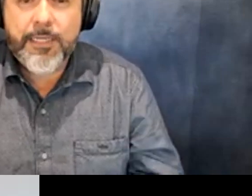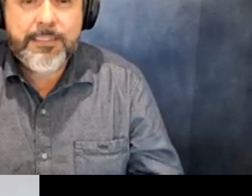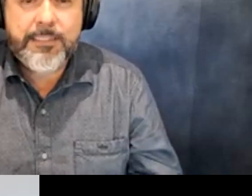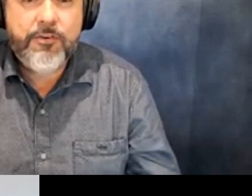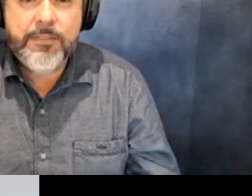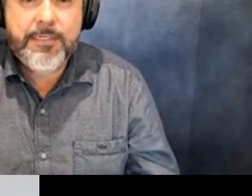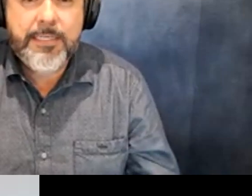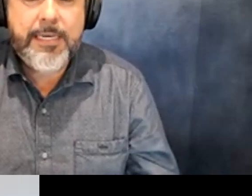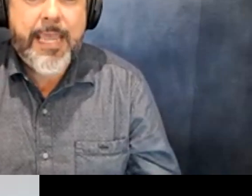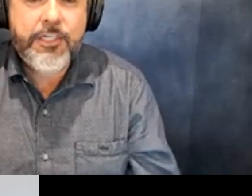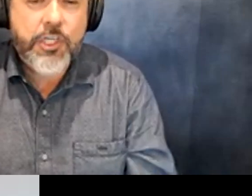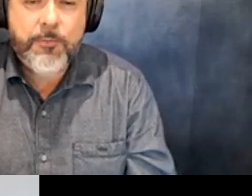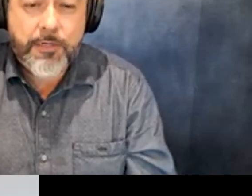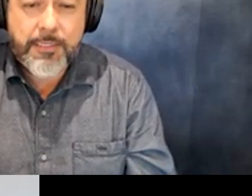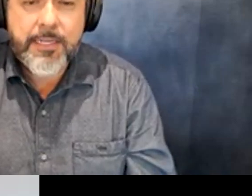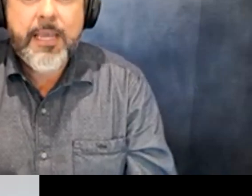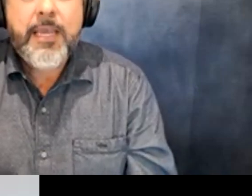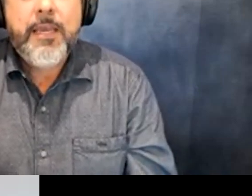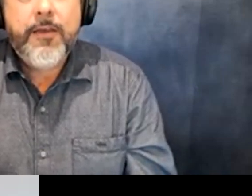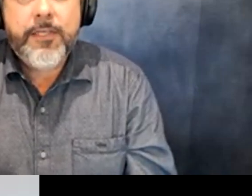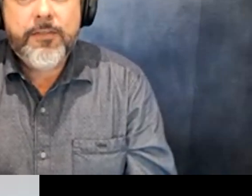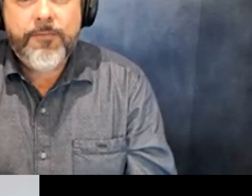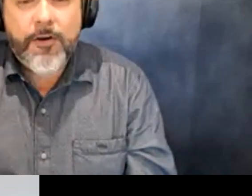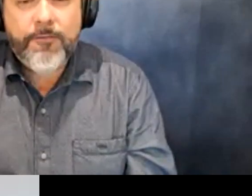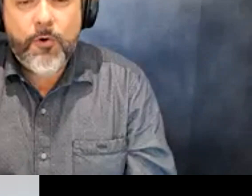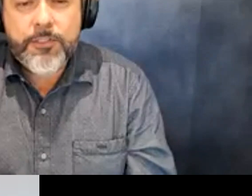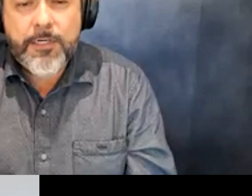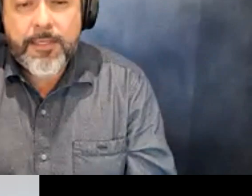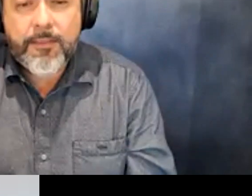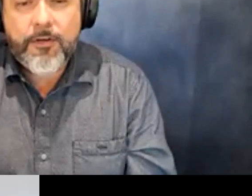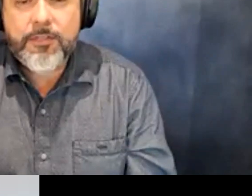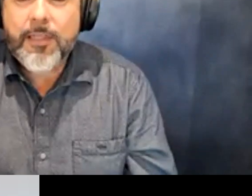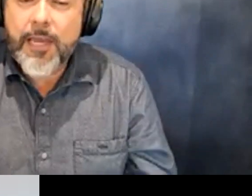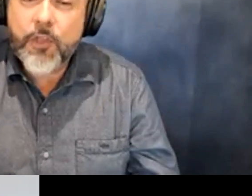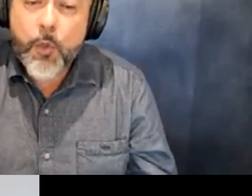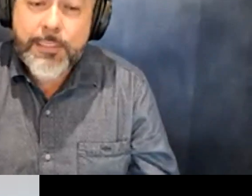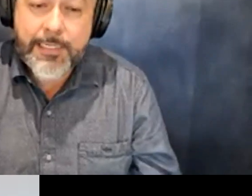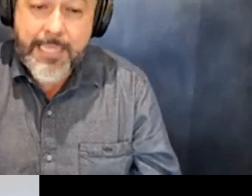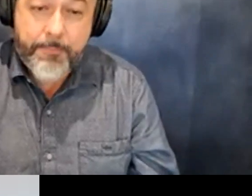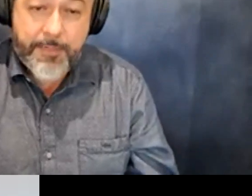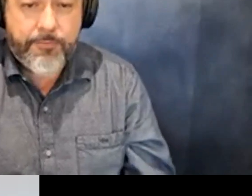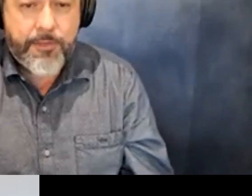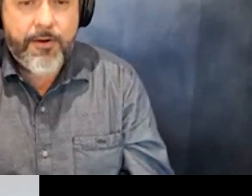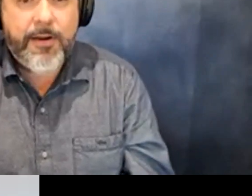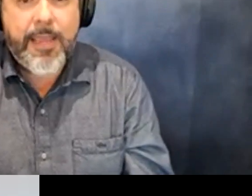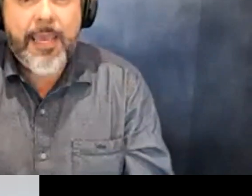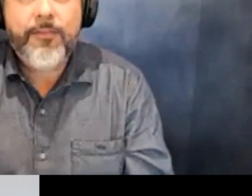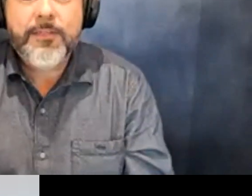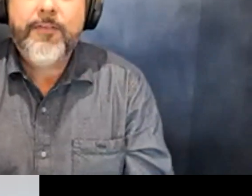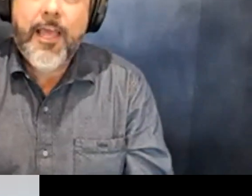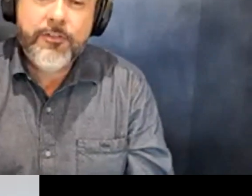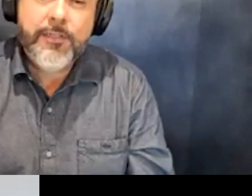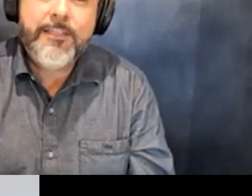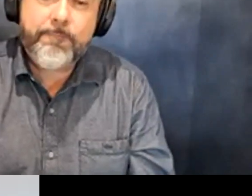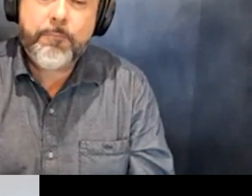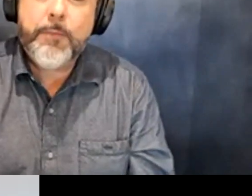for like senior citizen and aging communities. That's very unfortunate that there's a lot of loneliness happening out there. And there's a